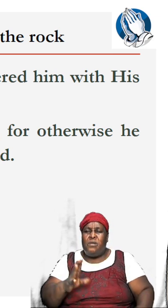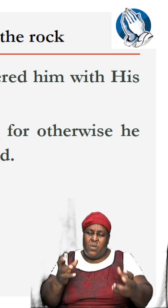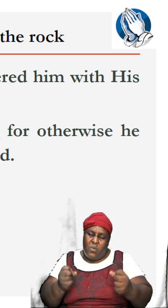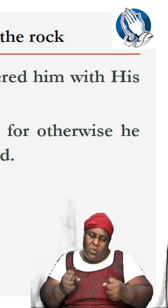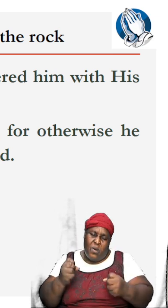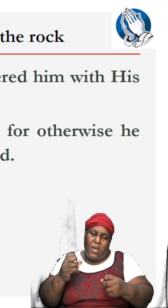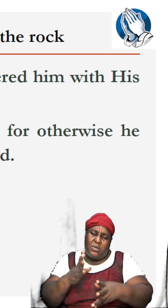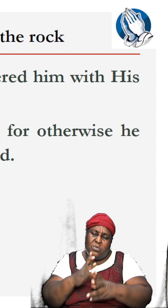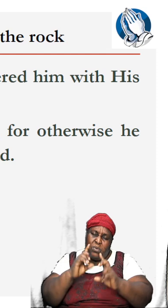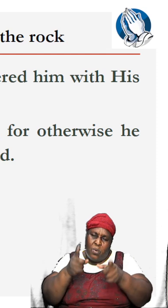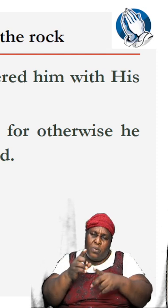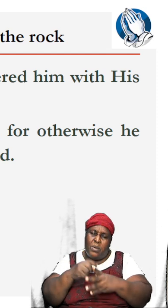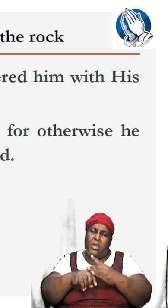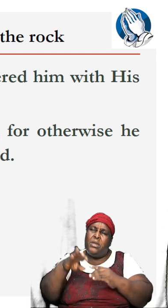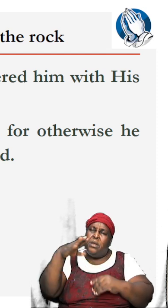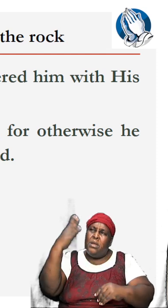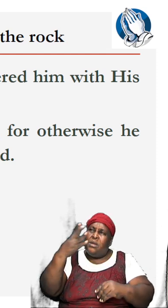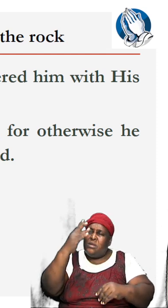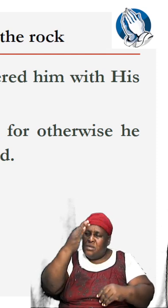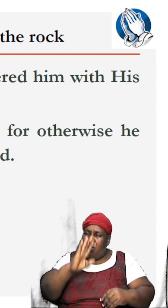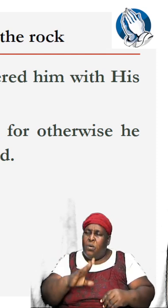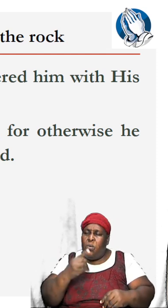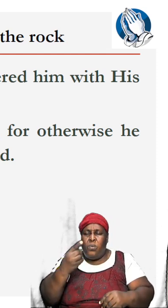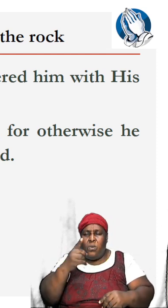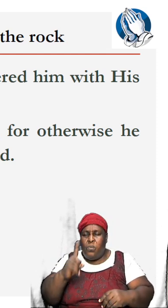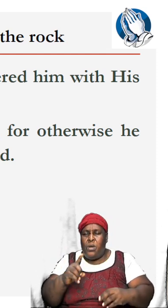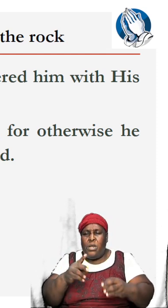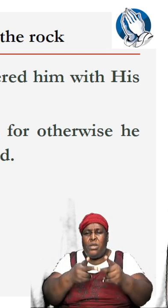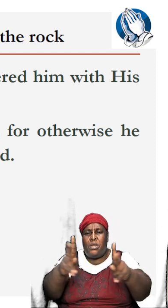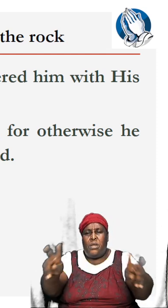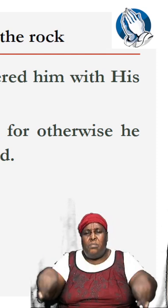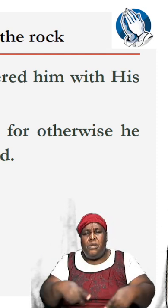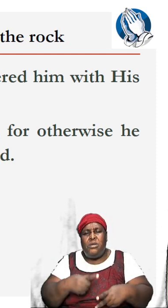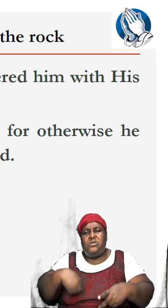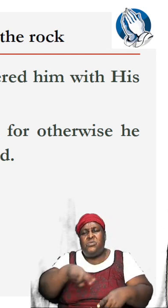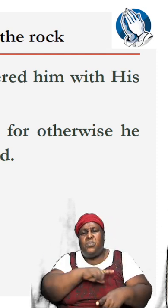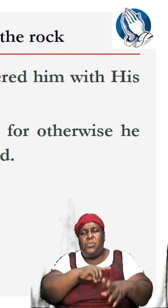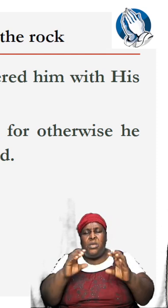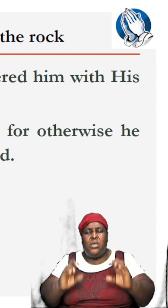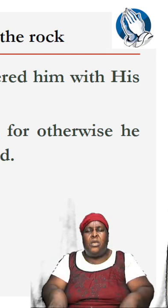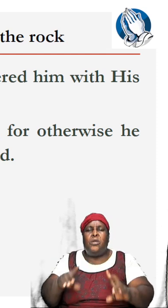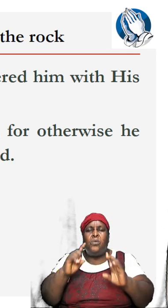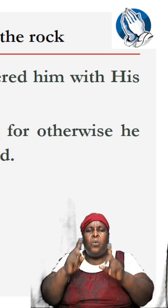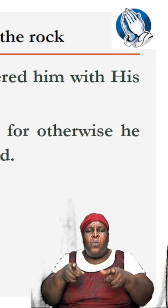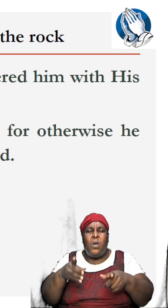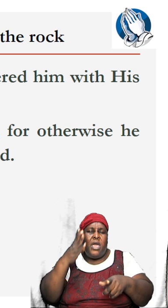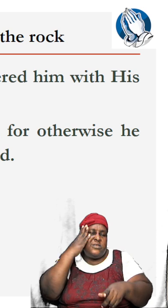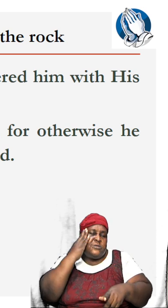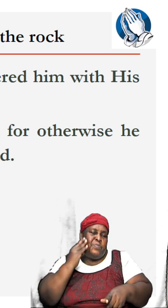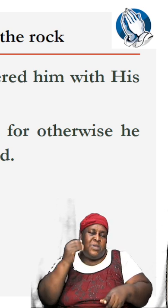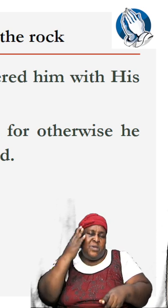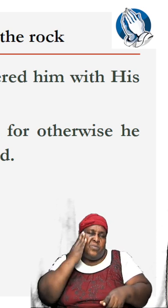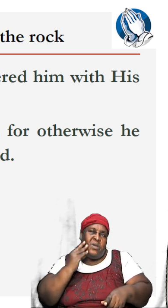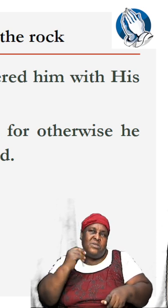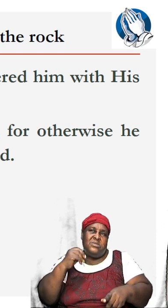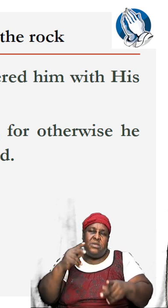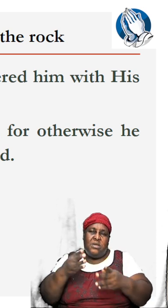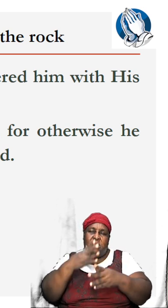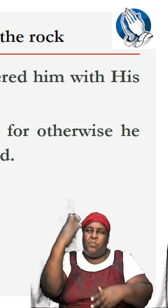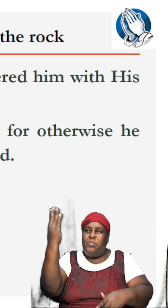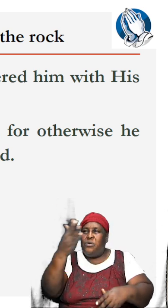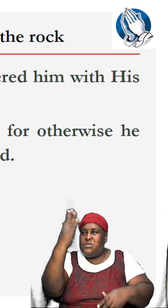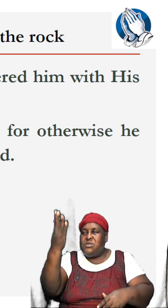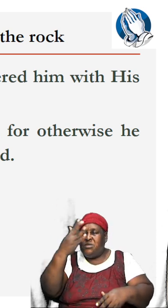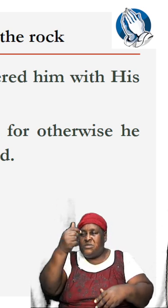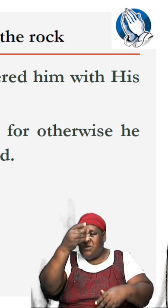of God, but there's only one place that we can go where we can experience the presence of God.